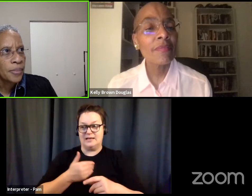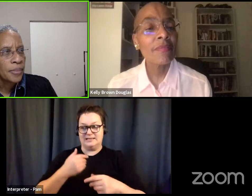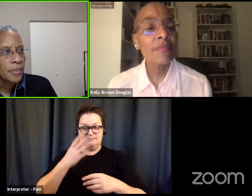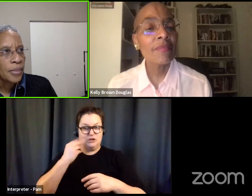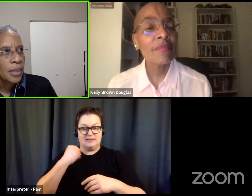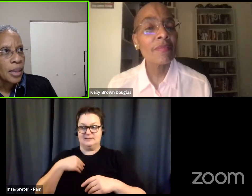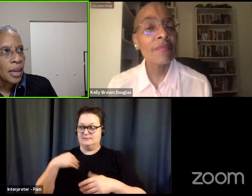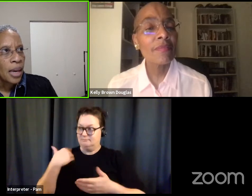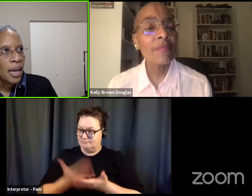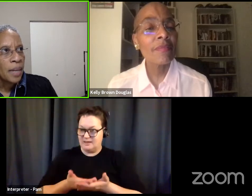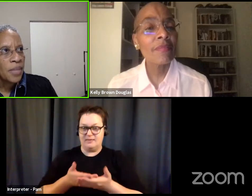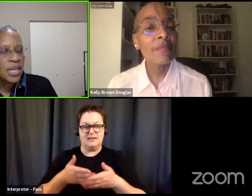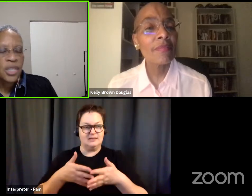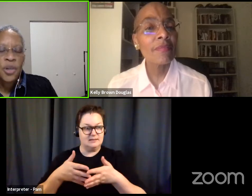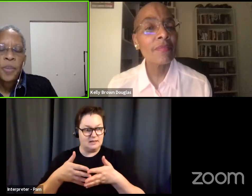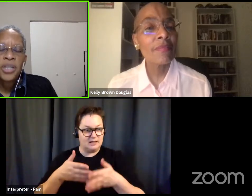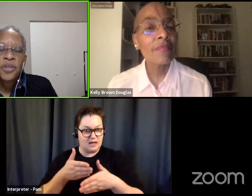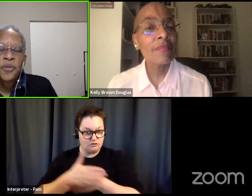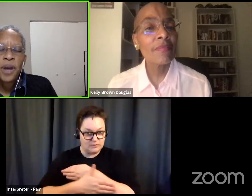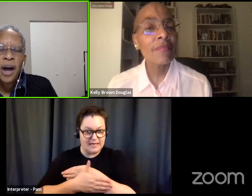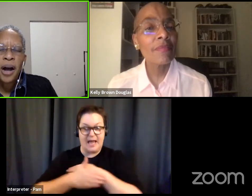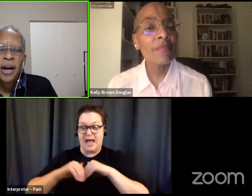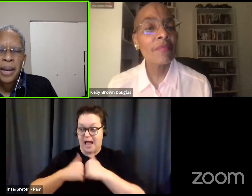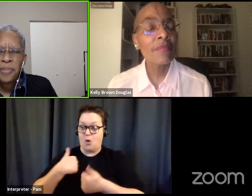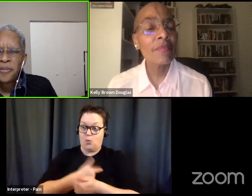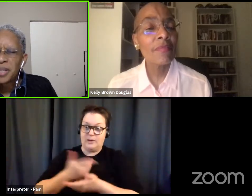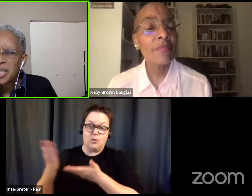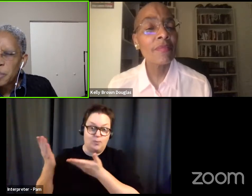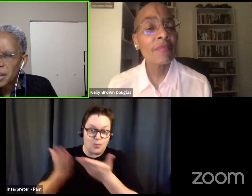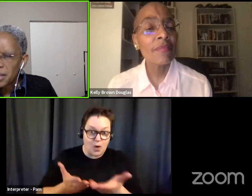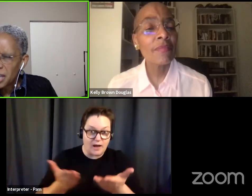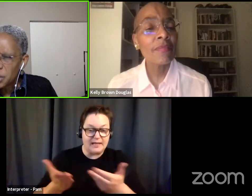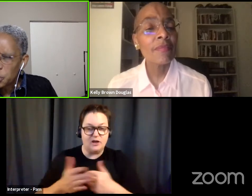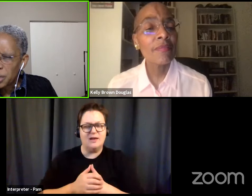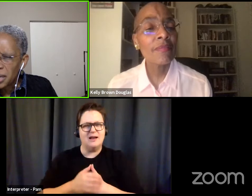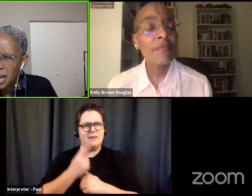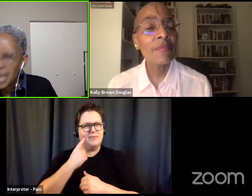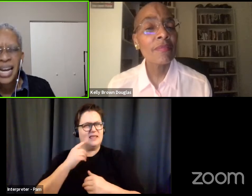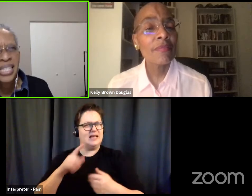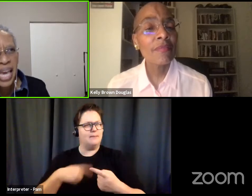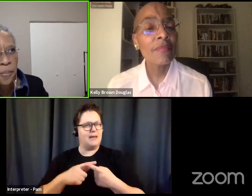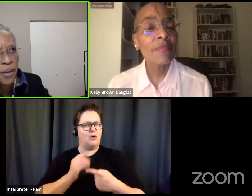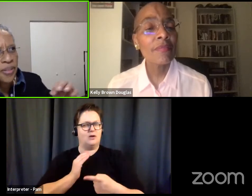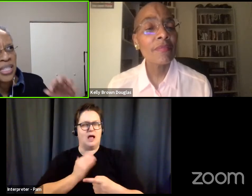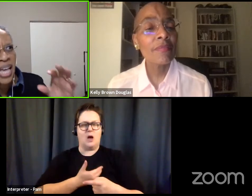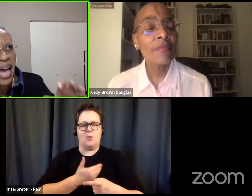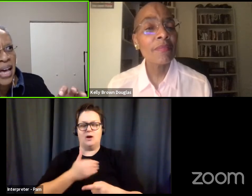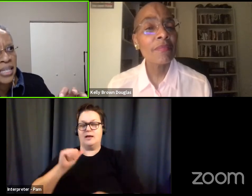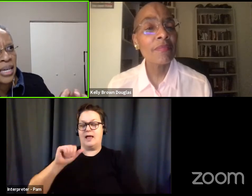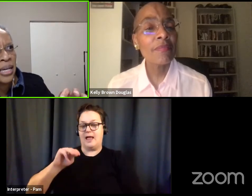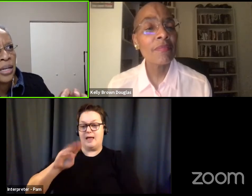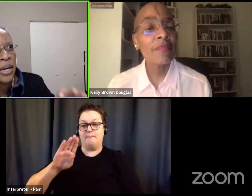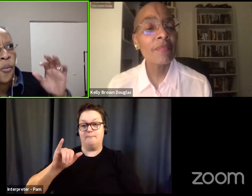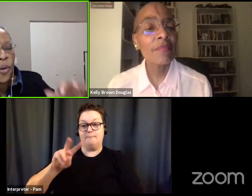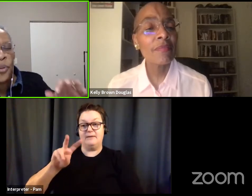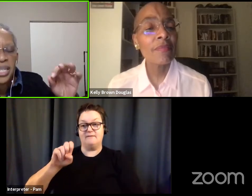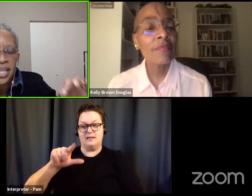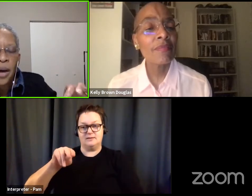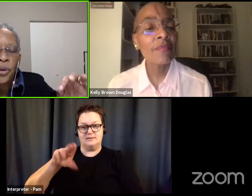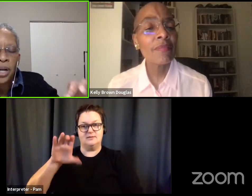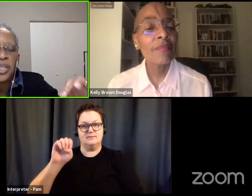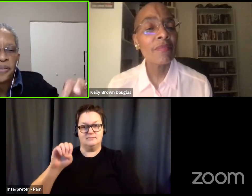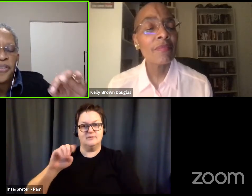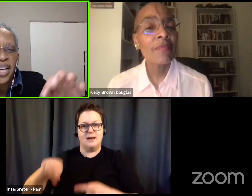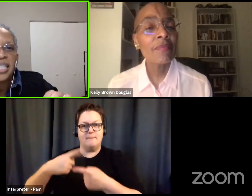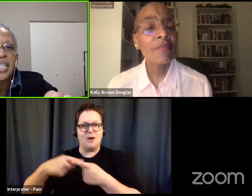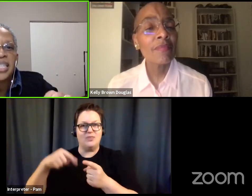on. And I'm thinking so much of our ambivalence about this country And I see ambivalence as in what we